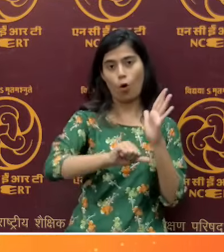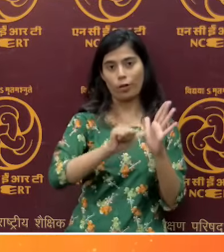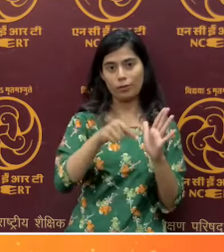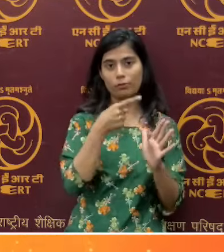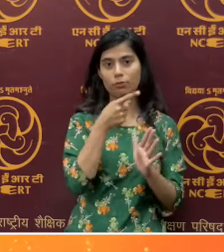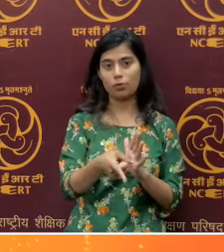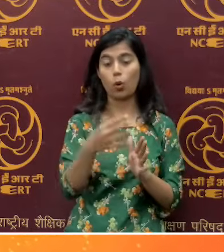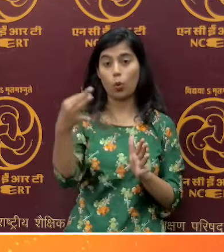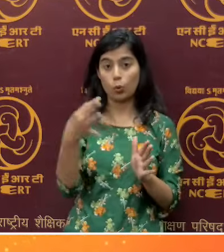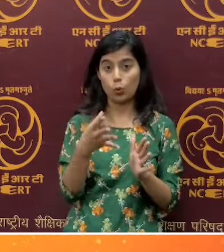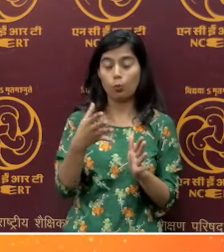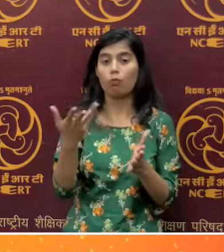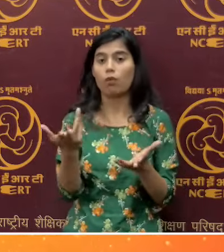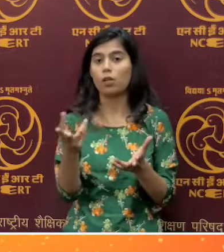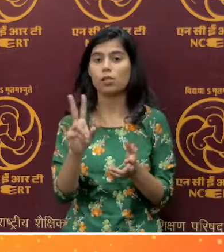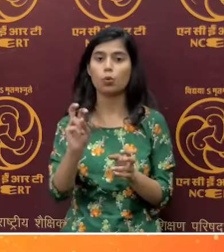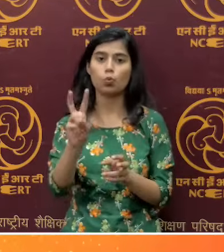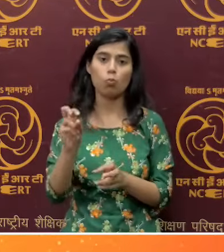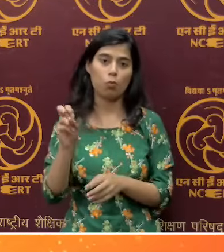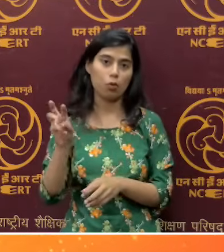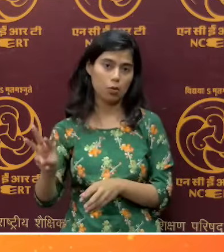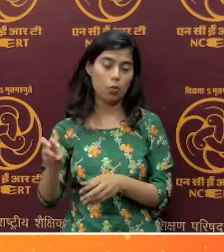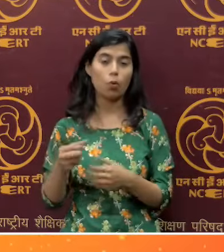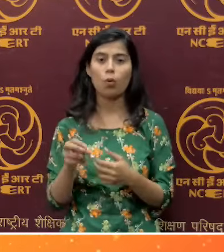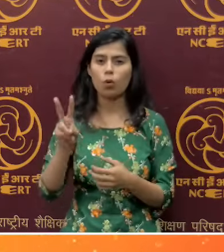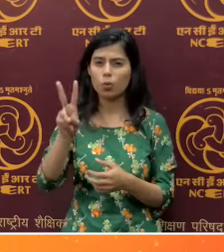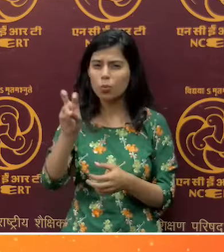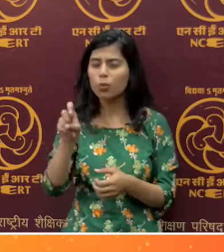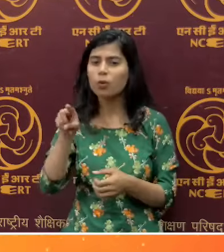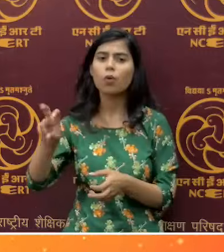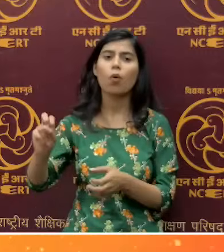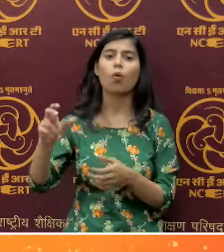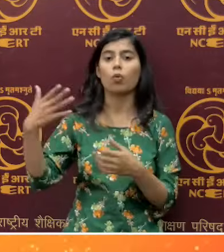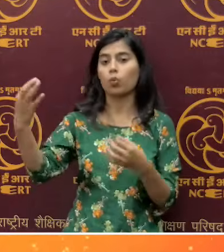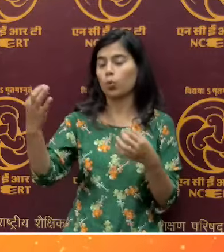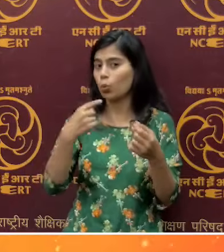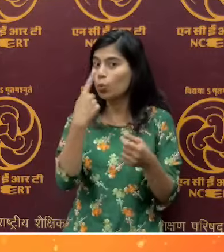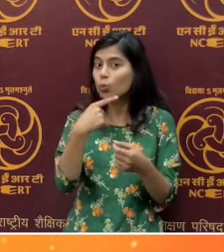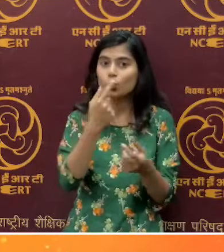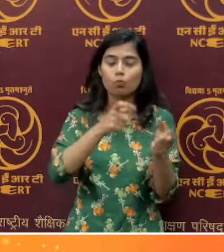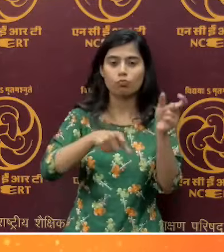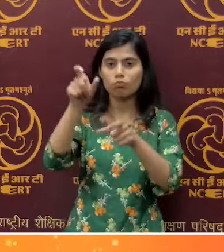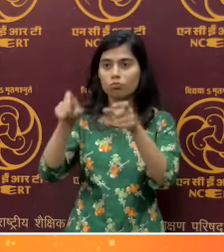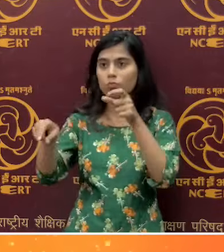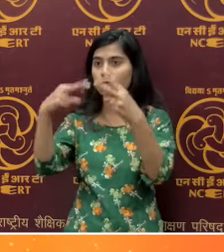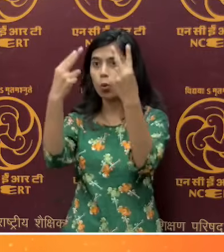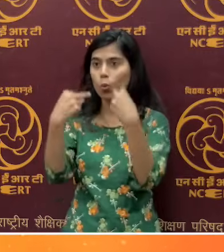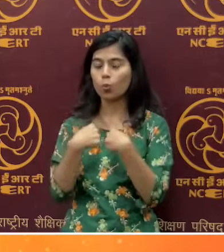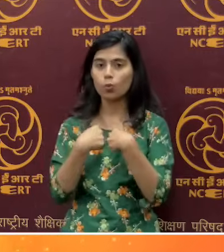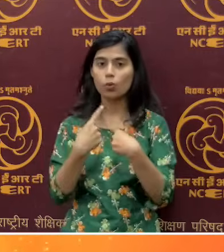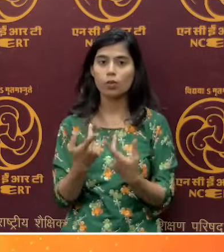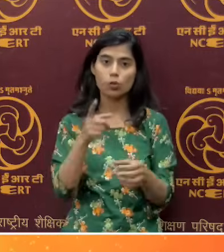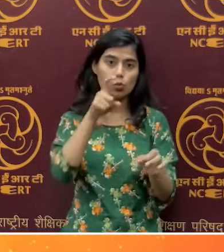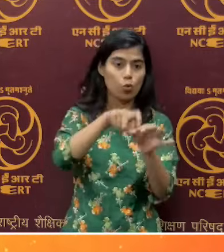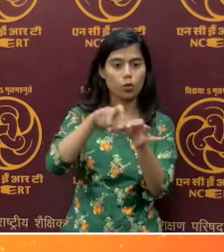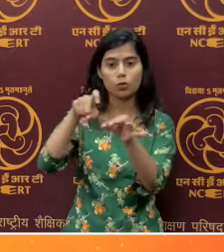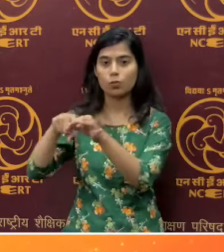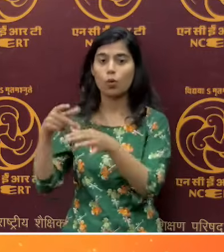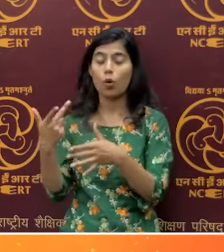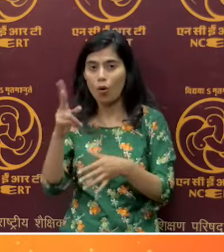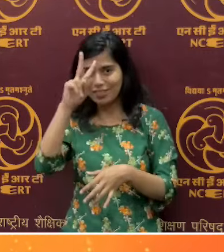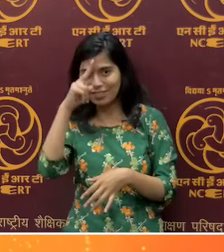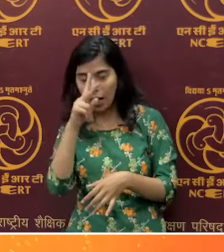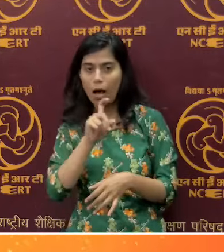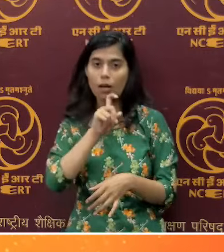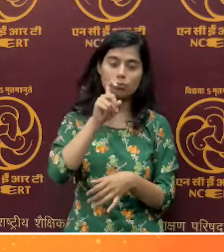new version 2.0. We also would like to thank all the participant states who joined us during this week and asked relevant questions. Thank